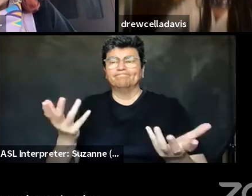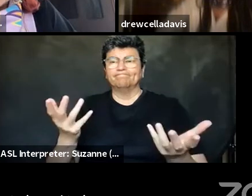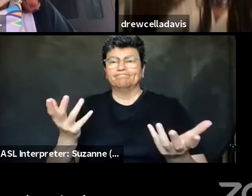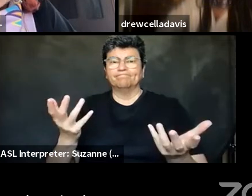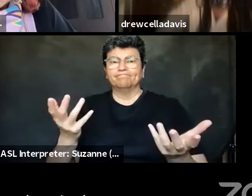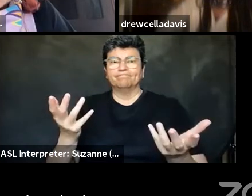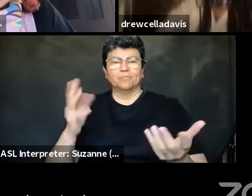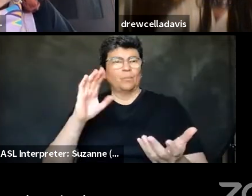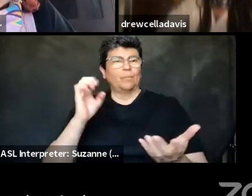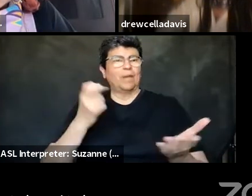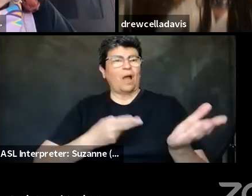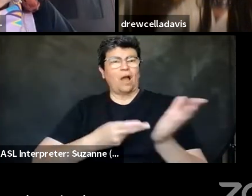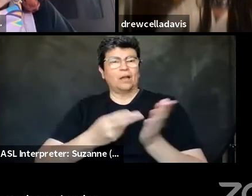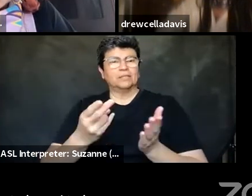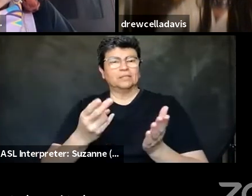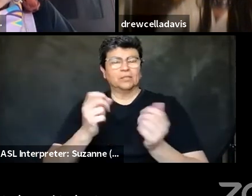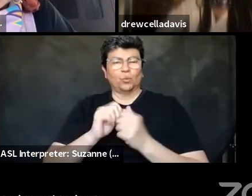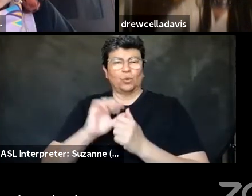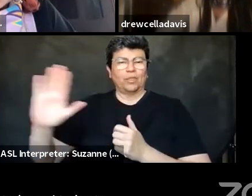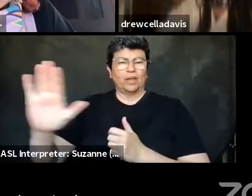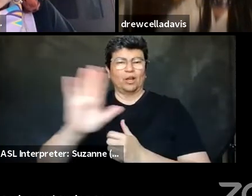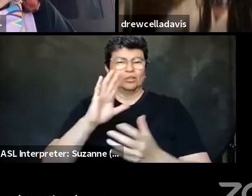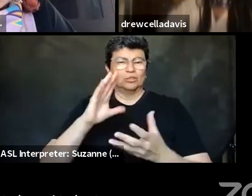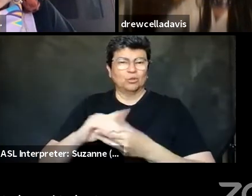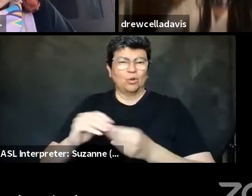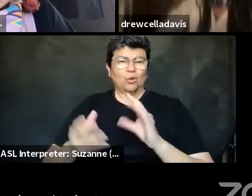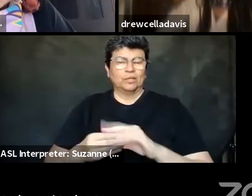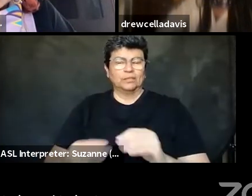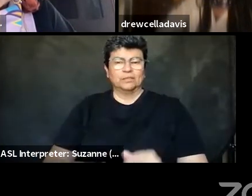be honest with their stories.